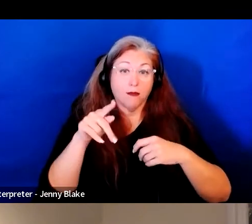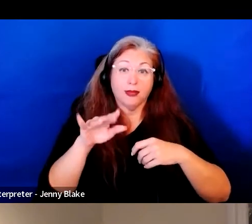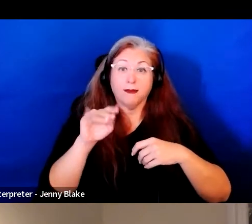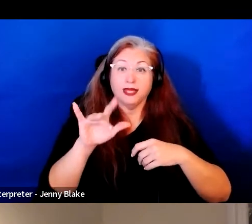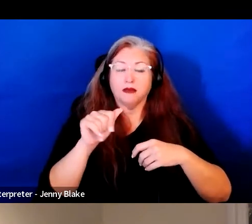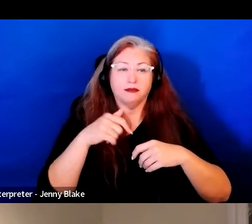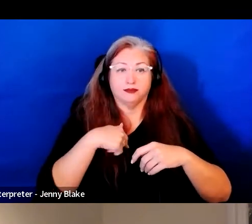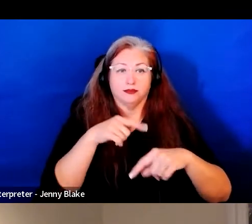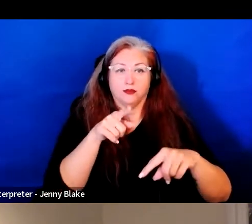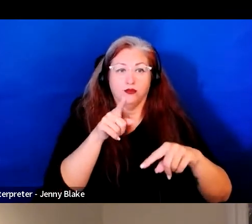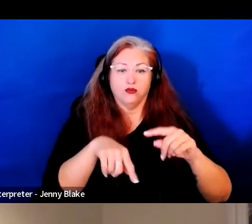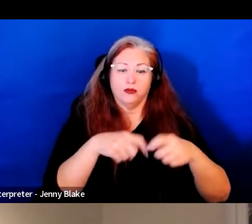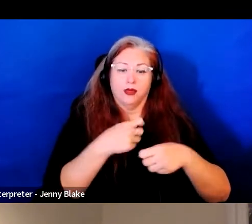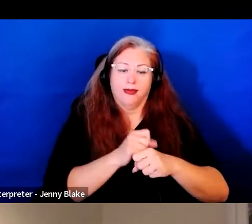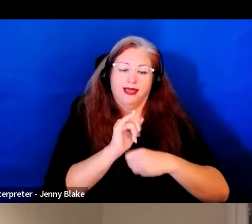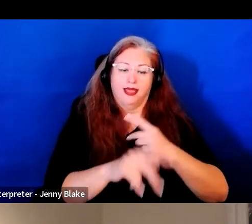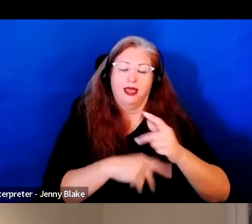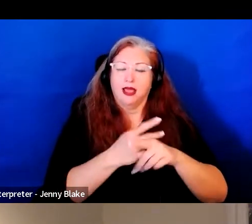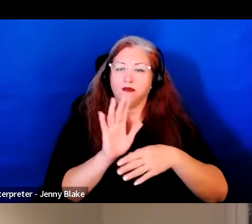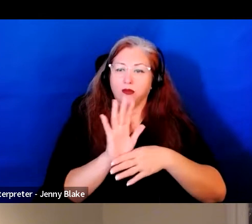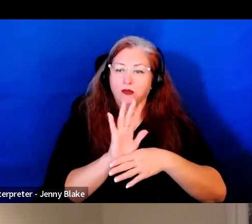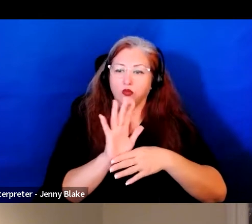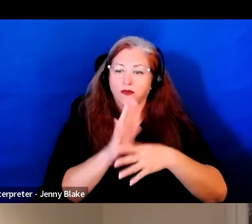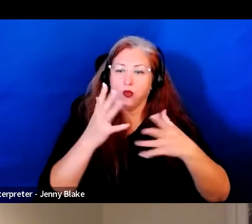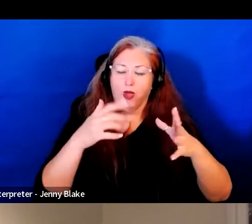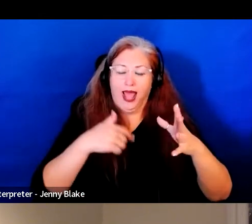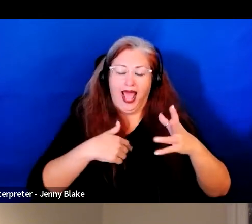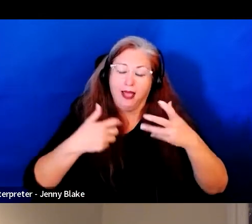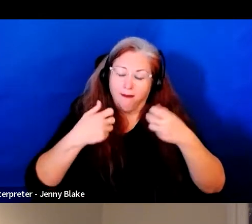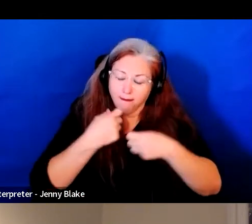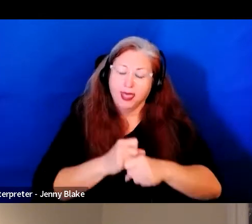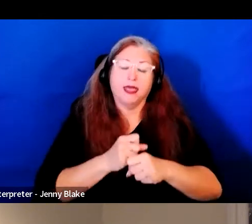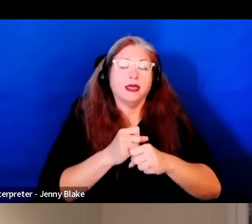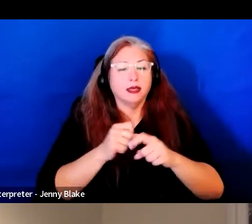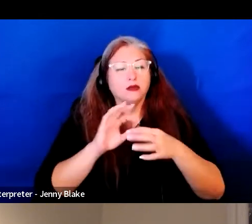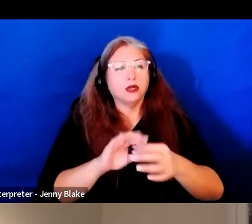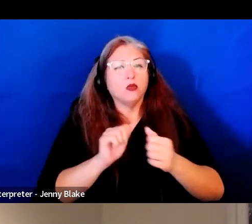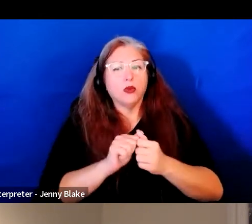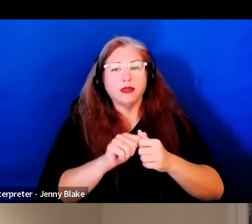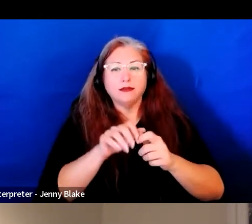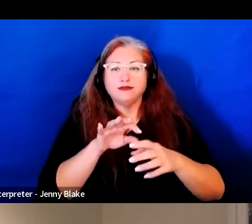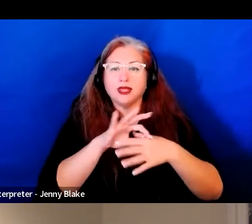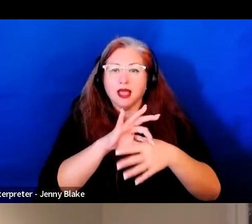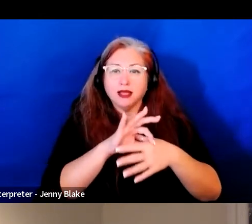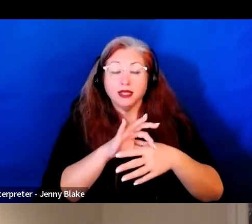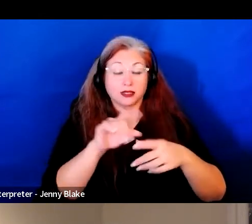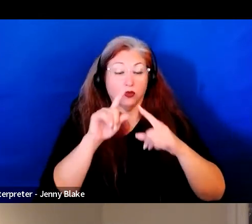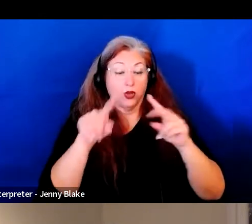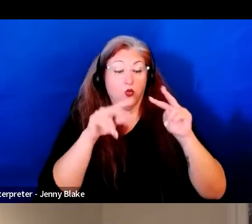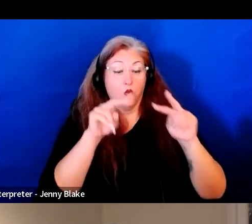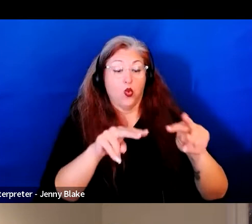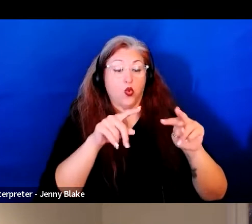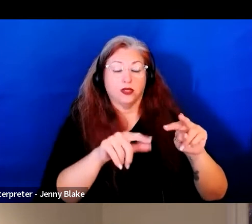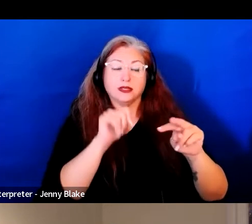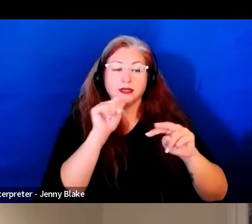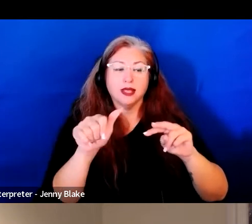not have been able to make the type of film that I have made in terms of content, because when you look at it, it's not a